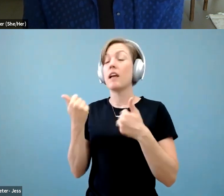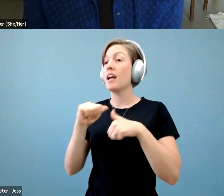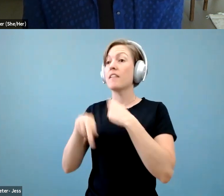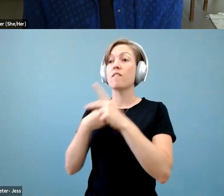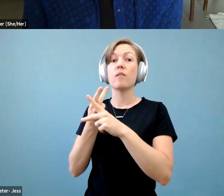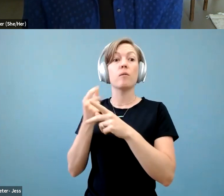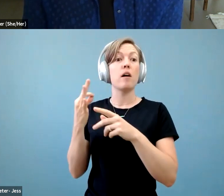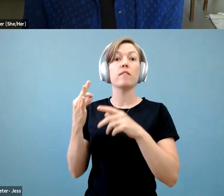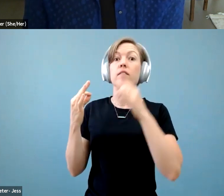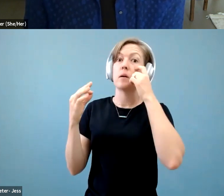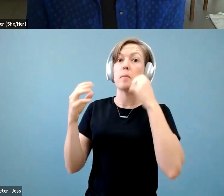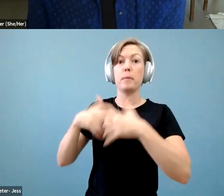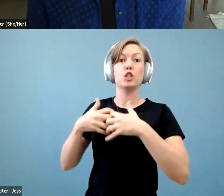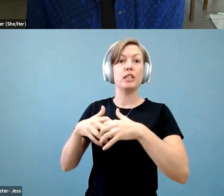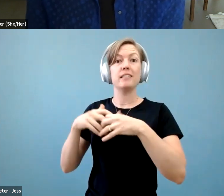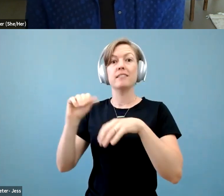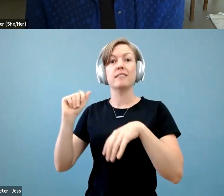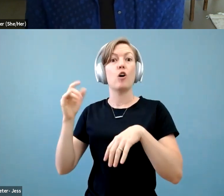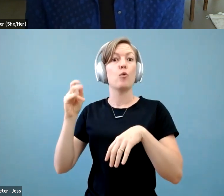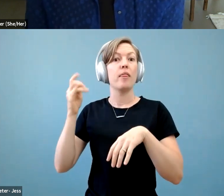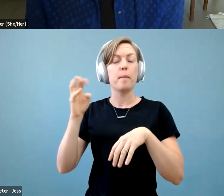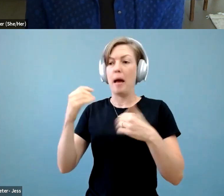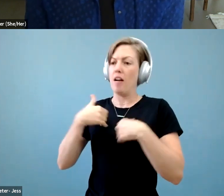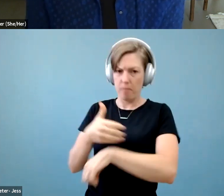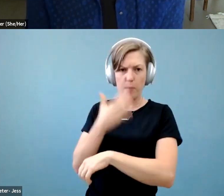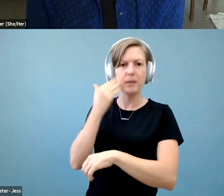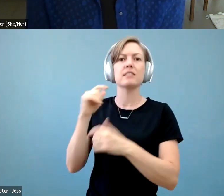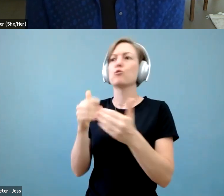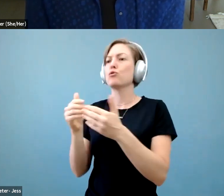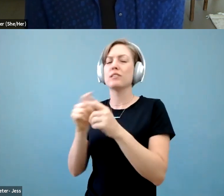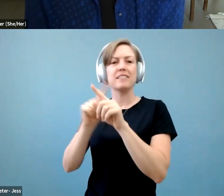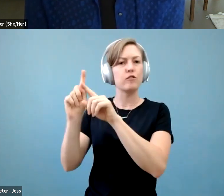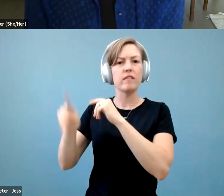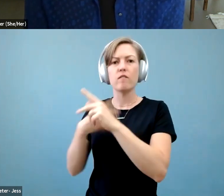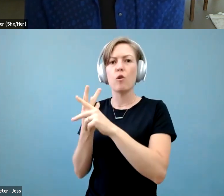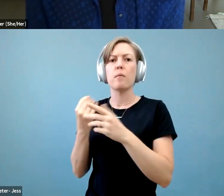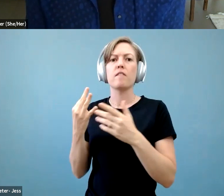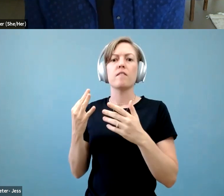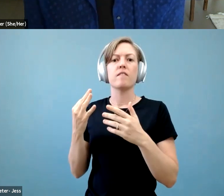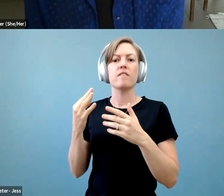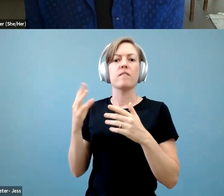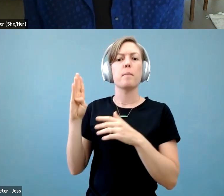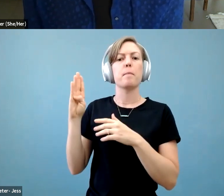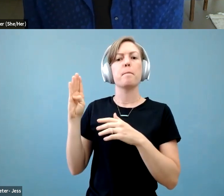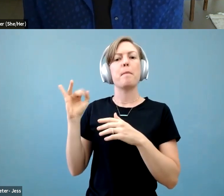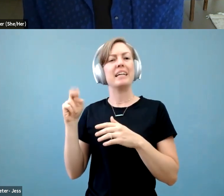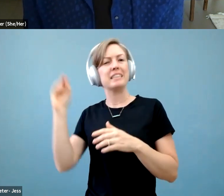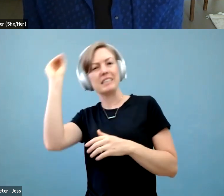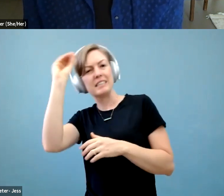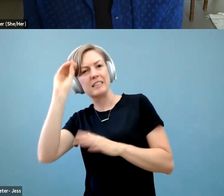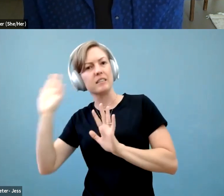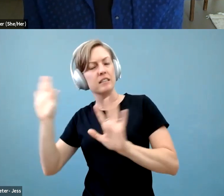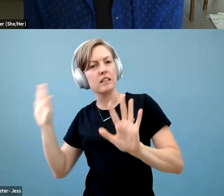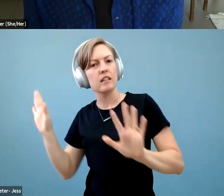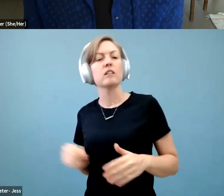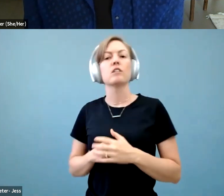learning algorithm have power because they're introducing all of these different forms of bias. So when we look